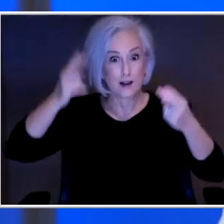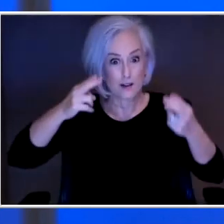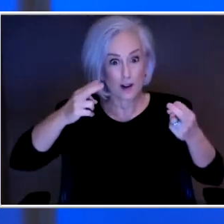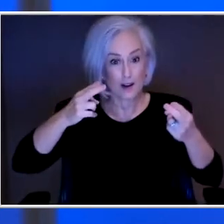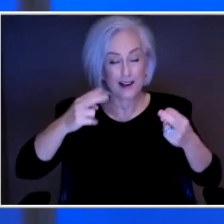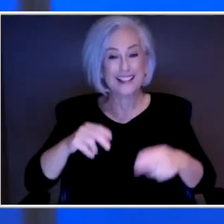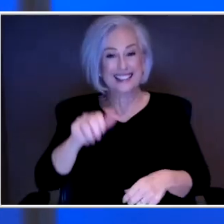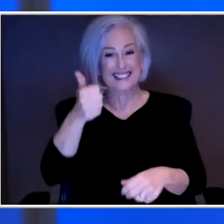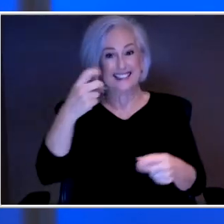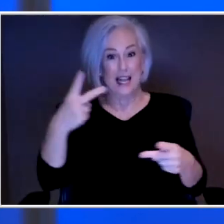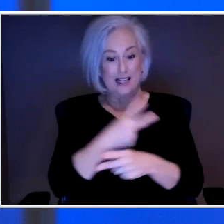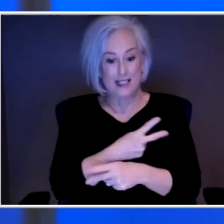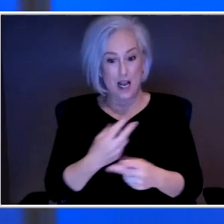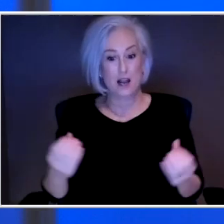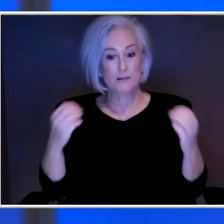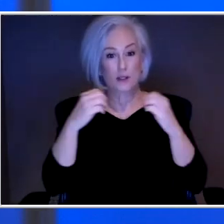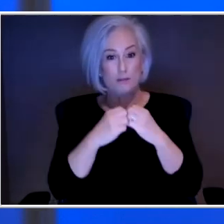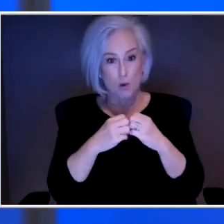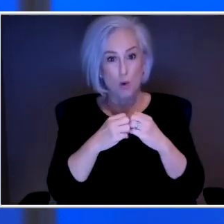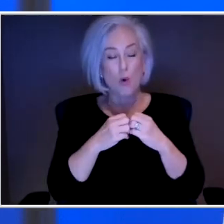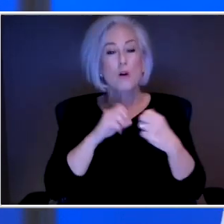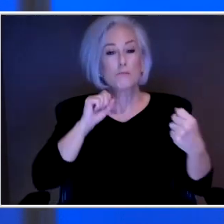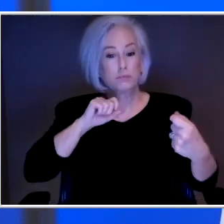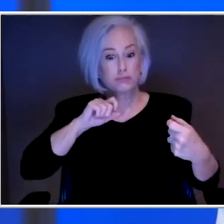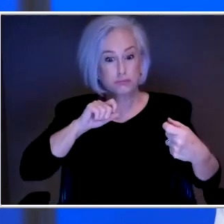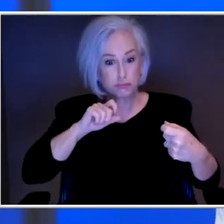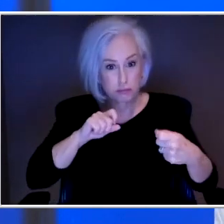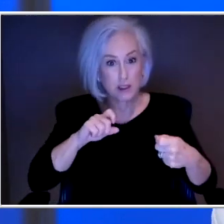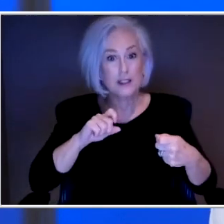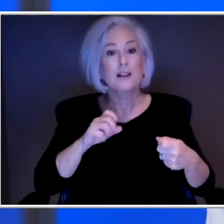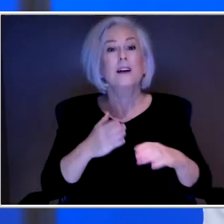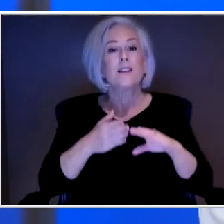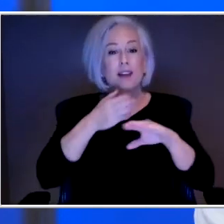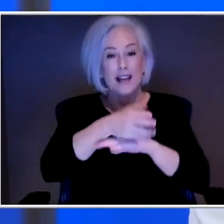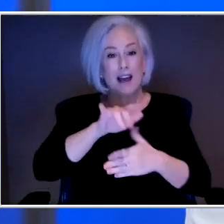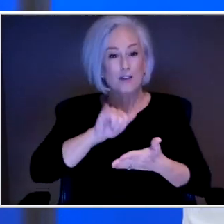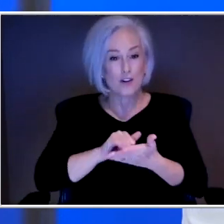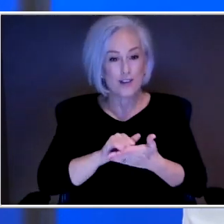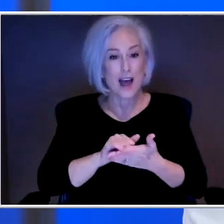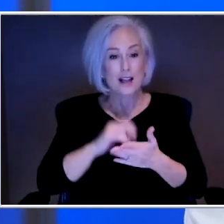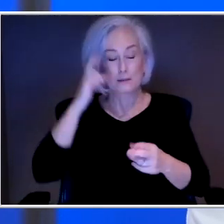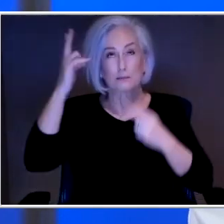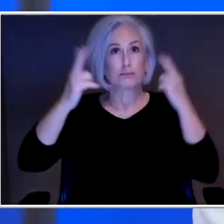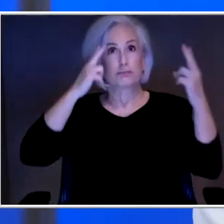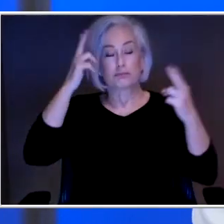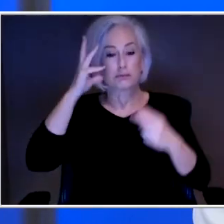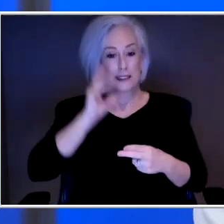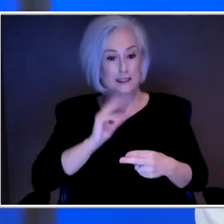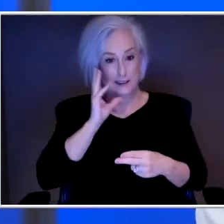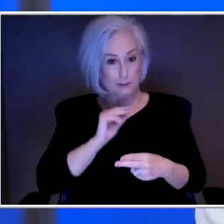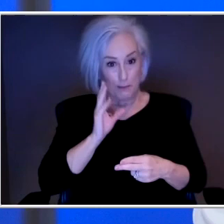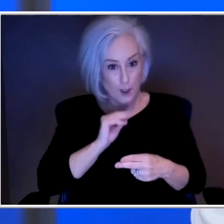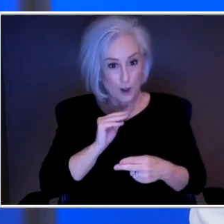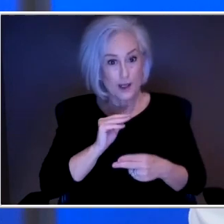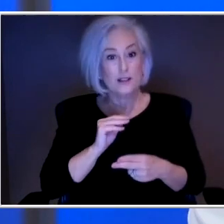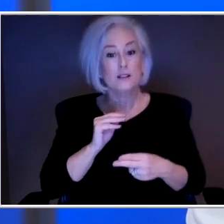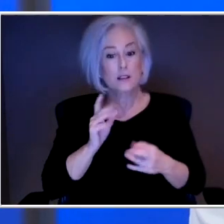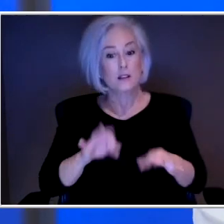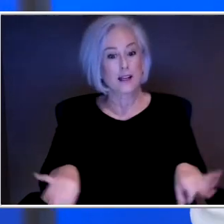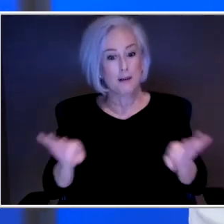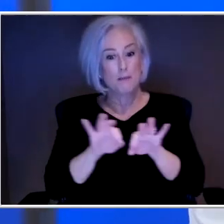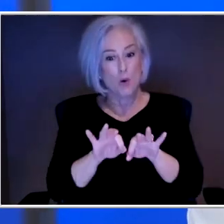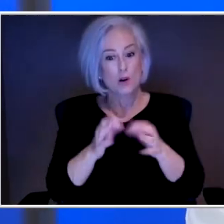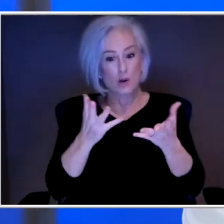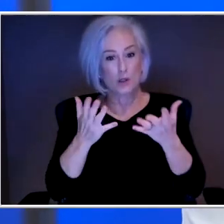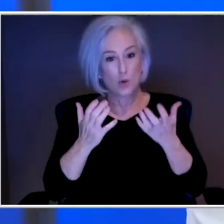trip is over, that gets rapidly kind of pruned. And so that integration period right after a psychedelic experience is really critical, because we want to